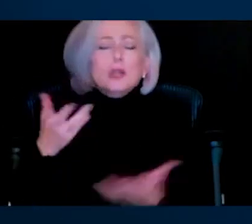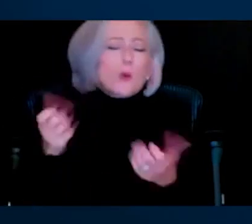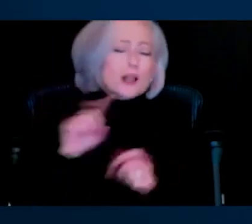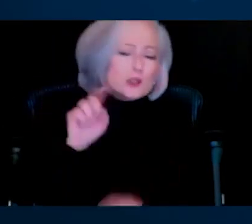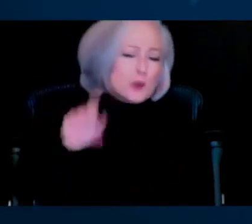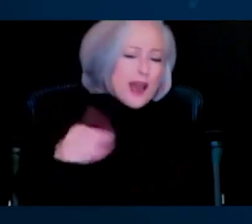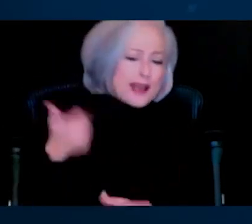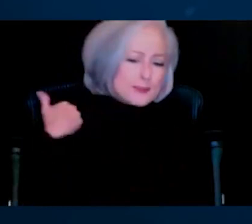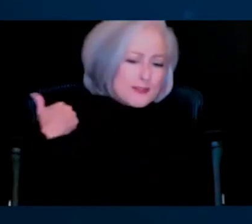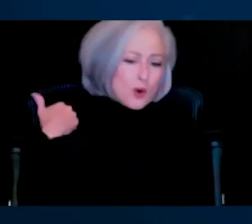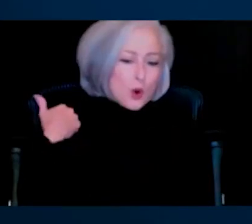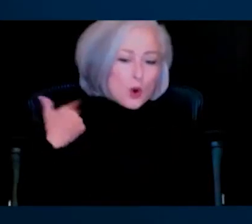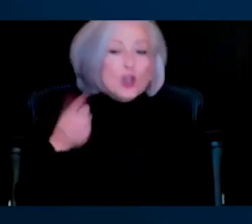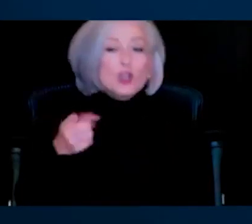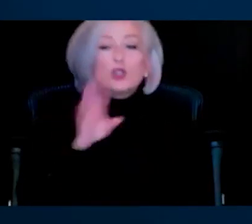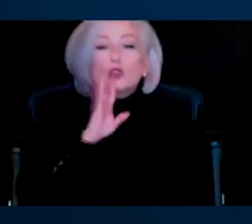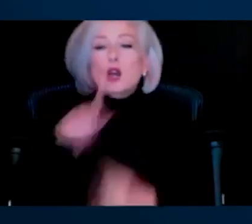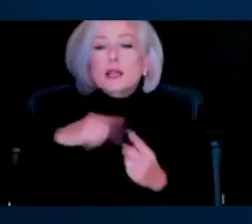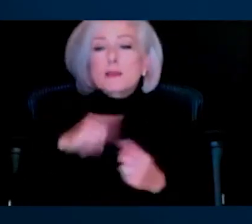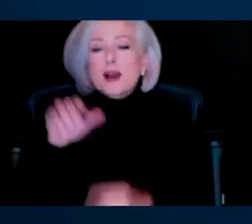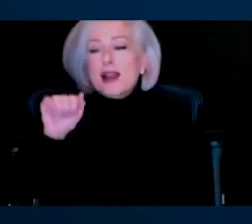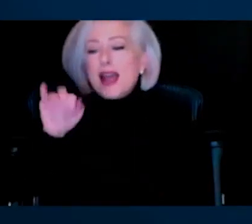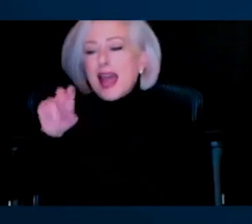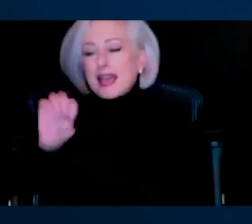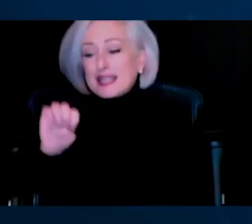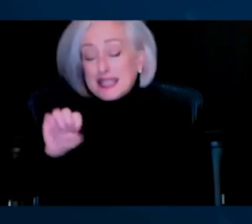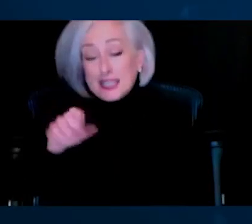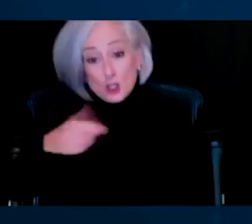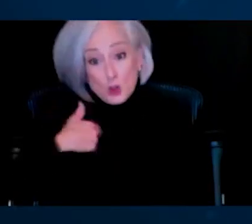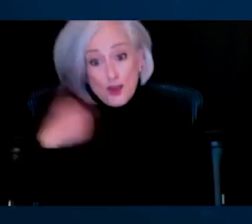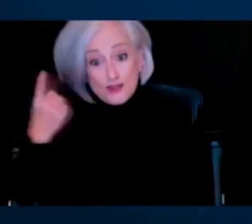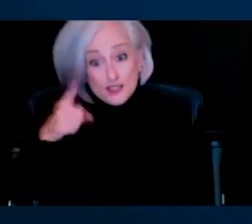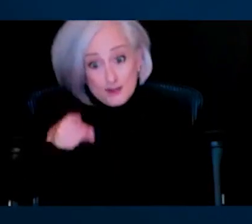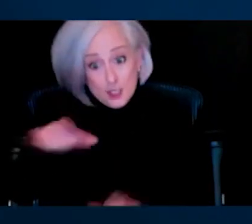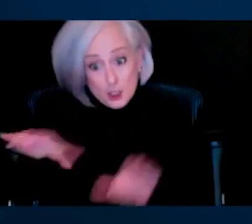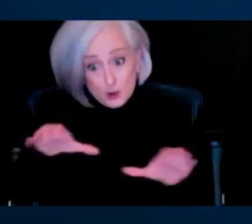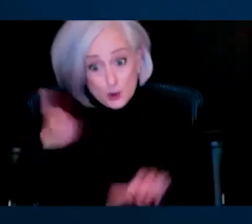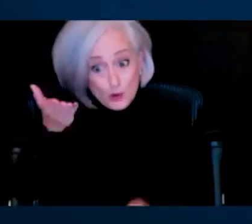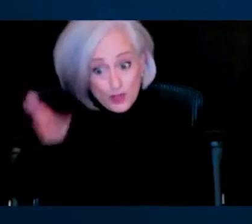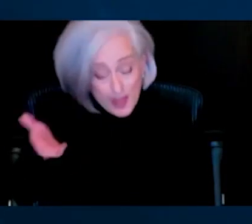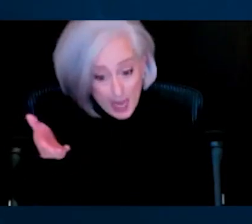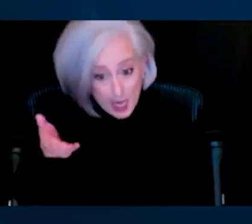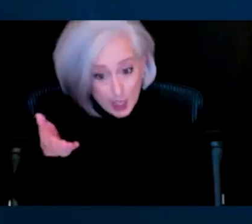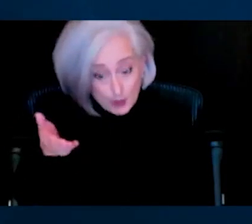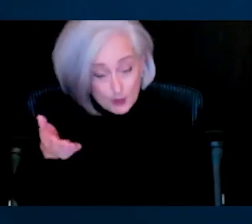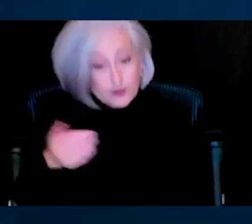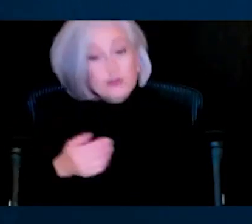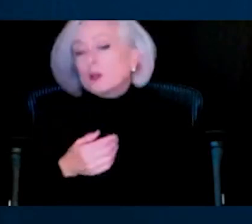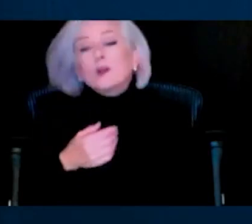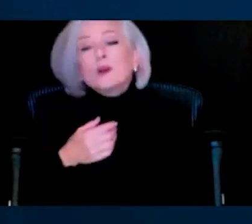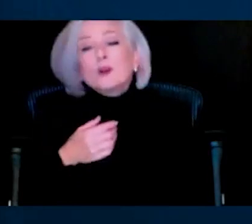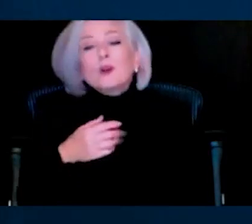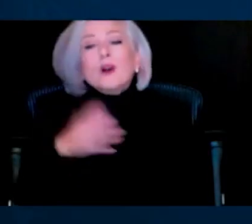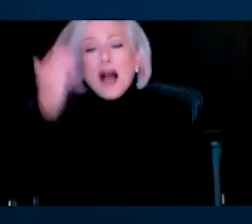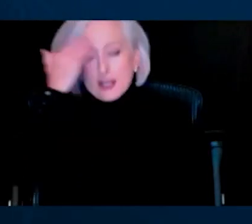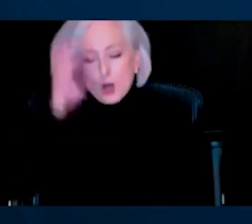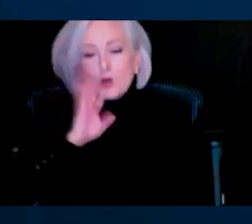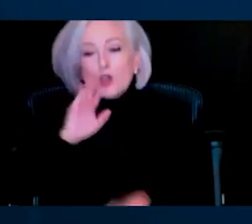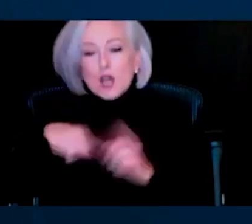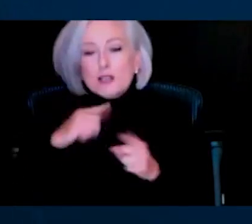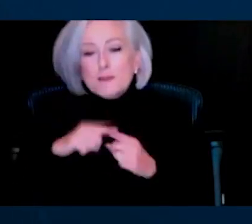talking about acne. Are there things that you do out there? And maybe, I know we talk about having adult acne, but